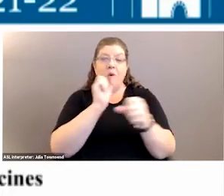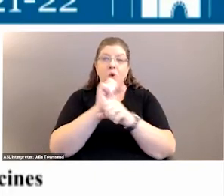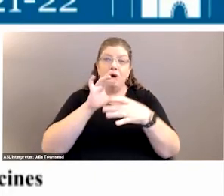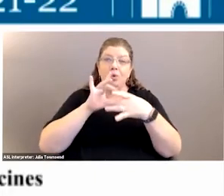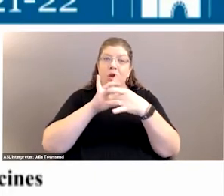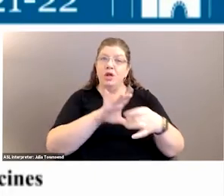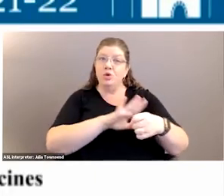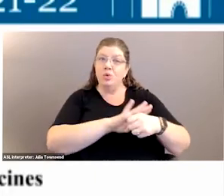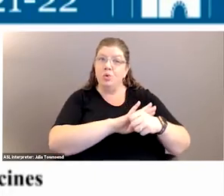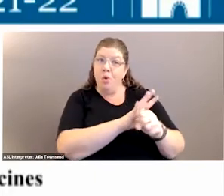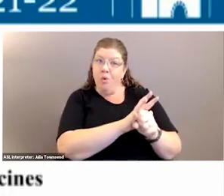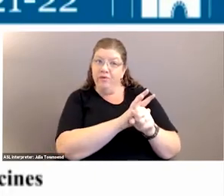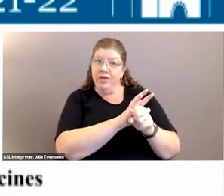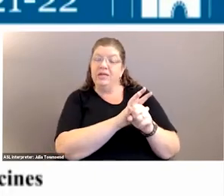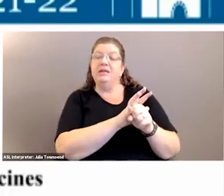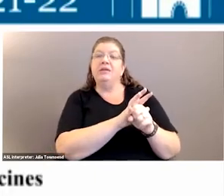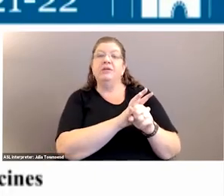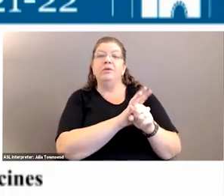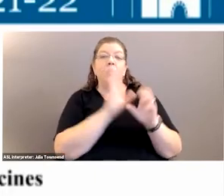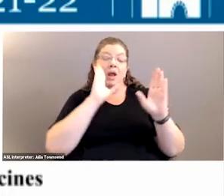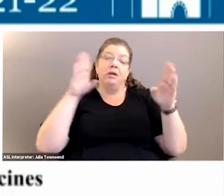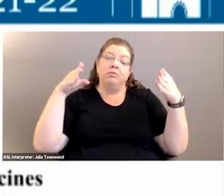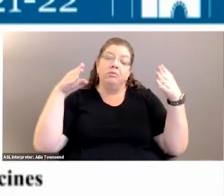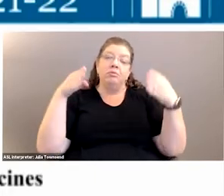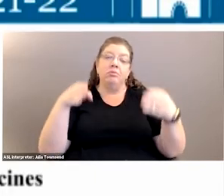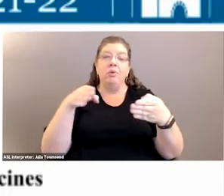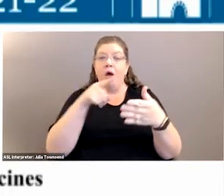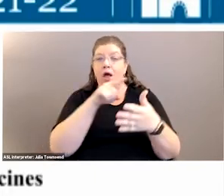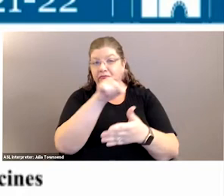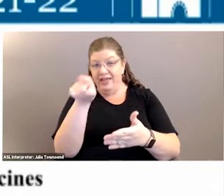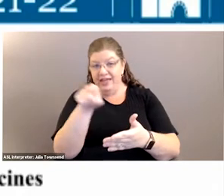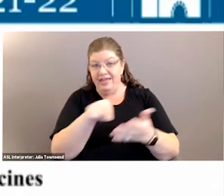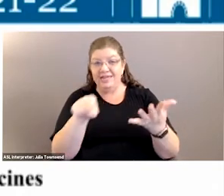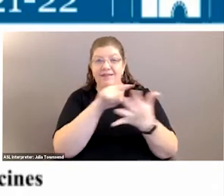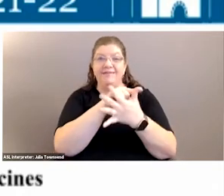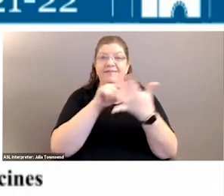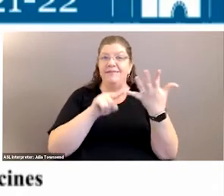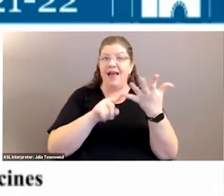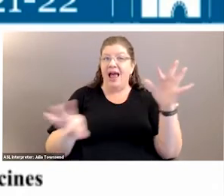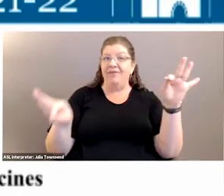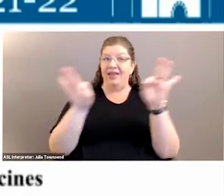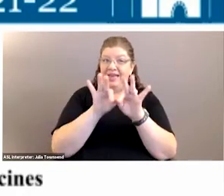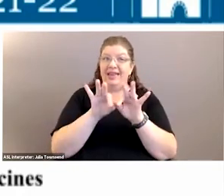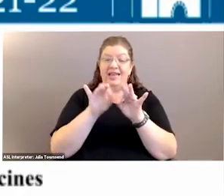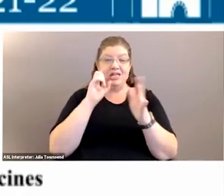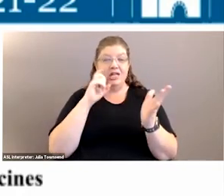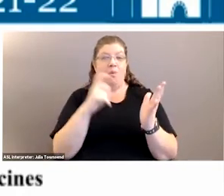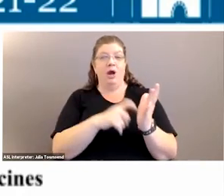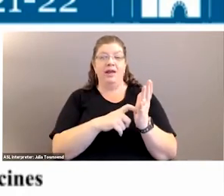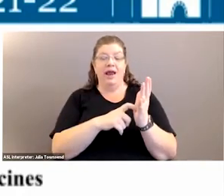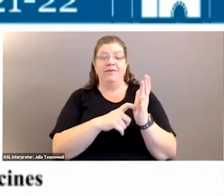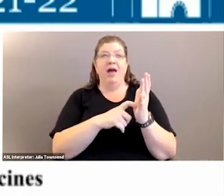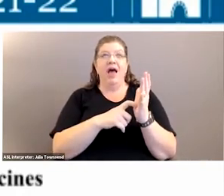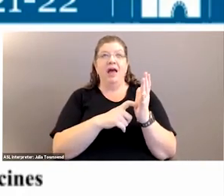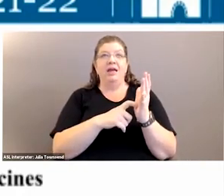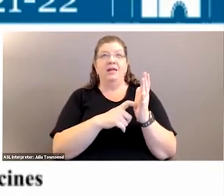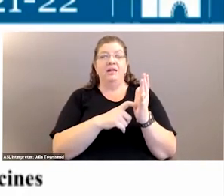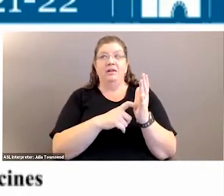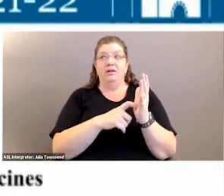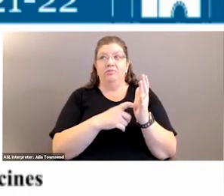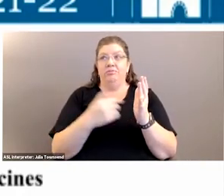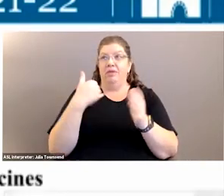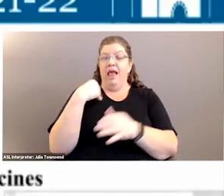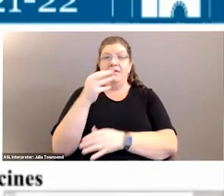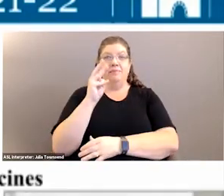covid um centers around these five key factors that were identified in